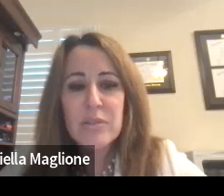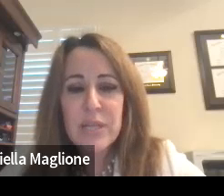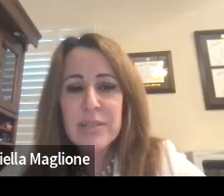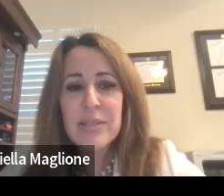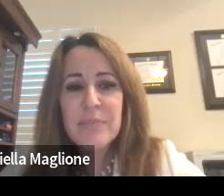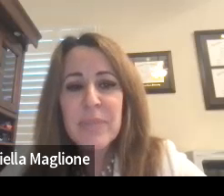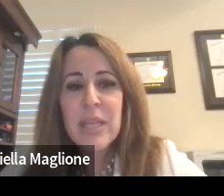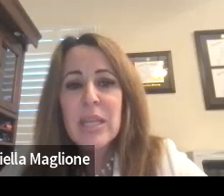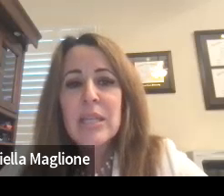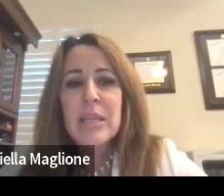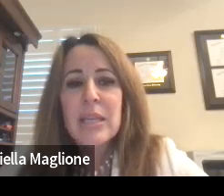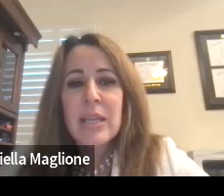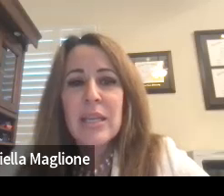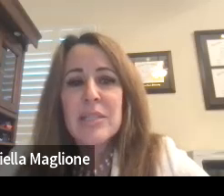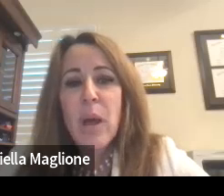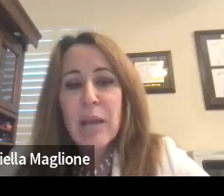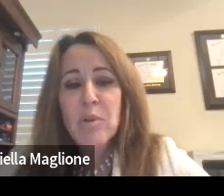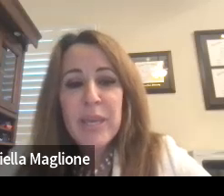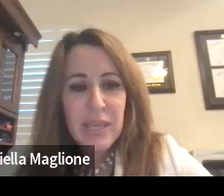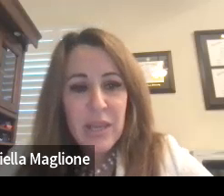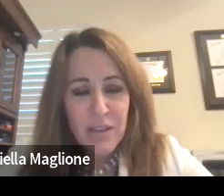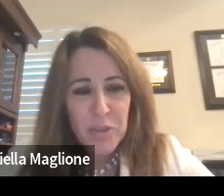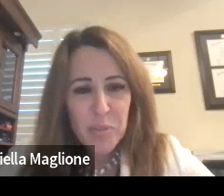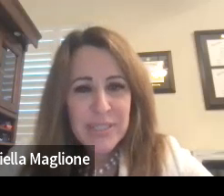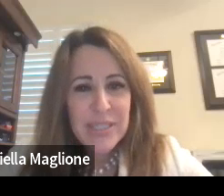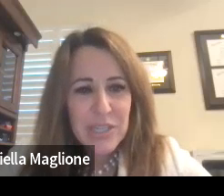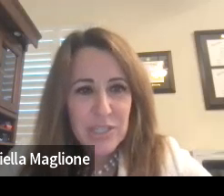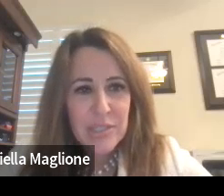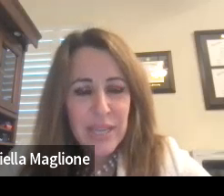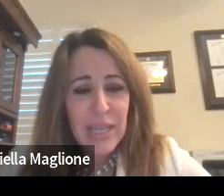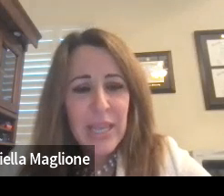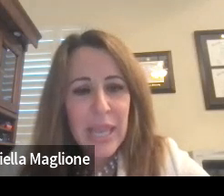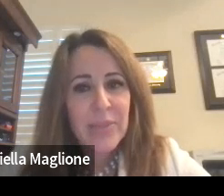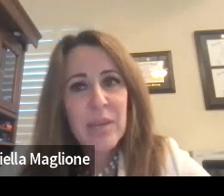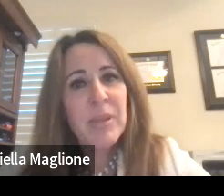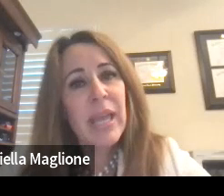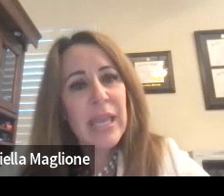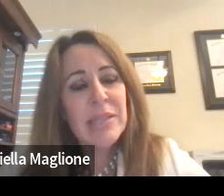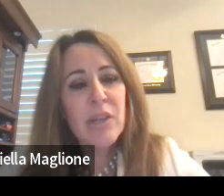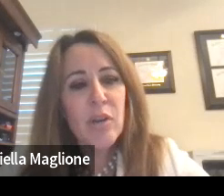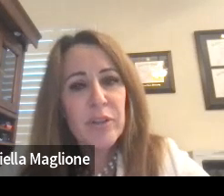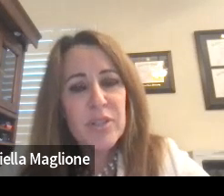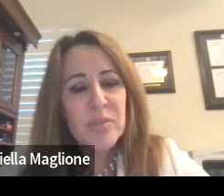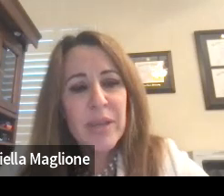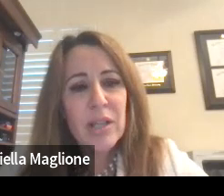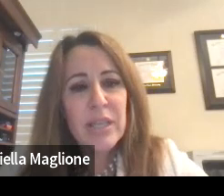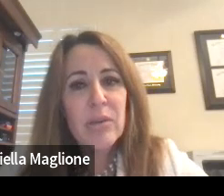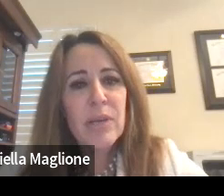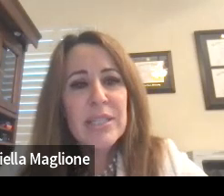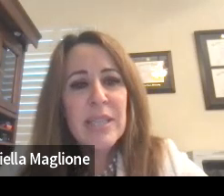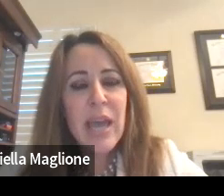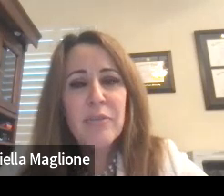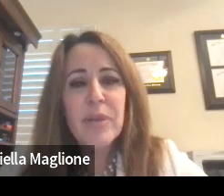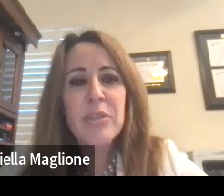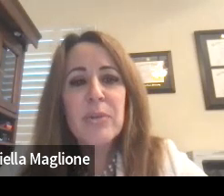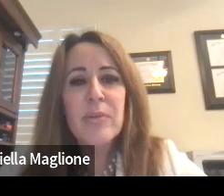all students. So I will be kicking off the presentation today, and then I'm going to hand it over to my colleague